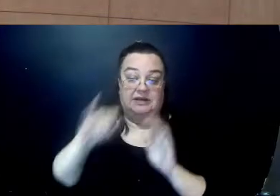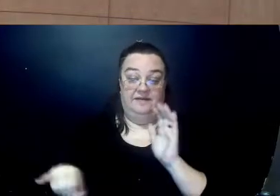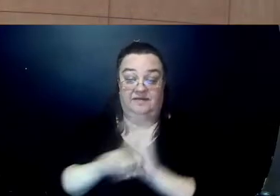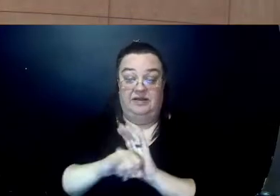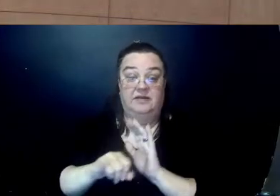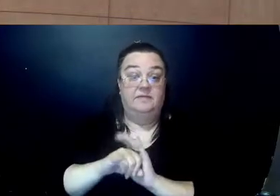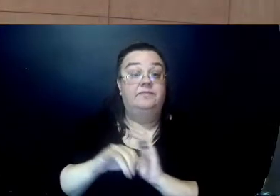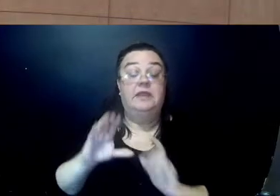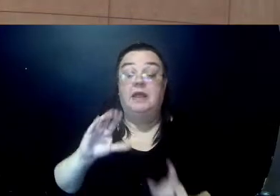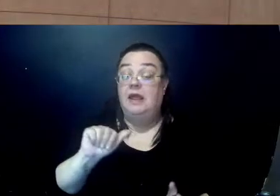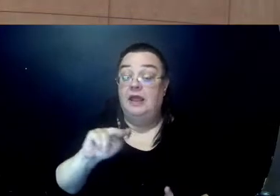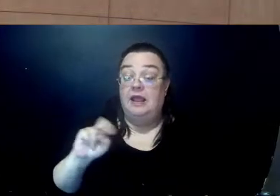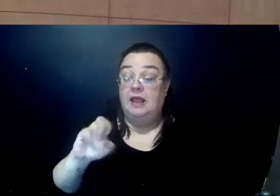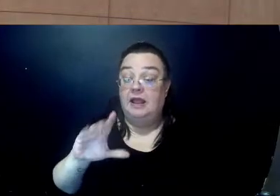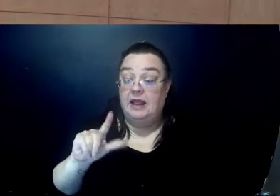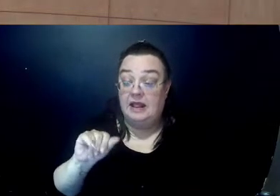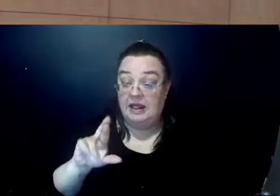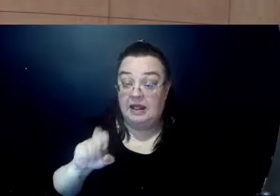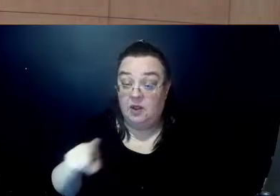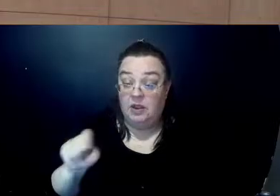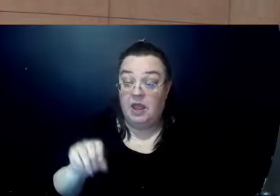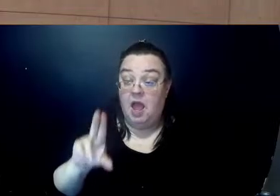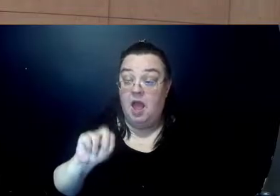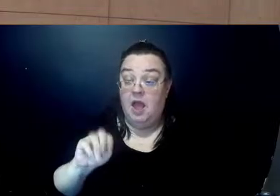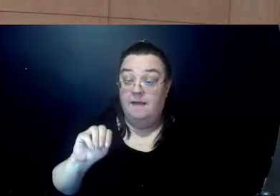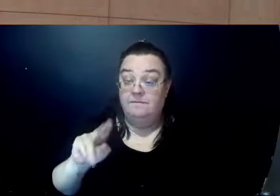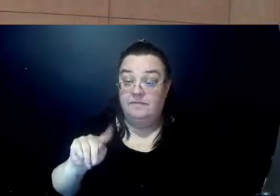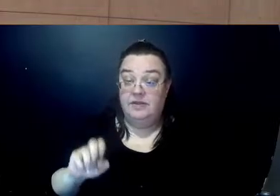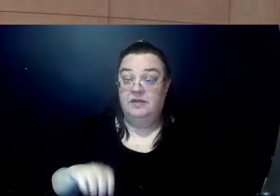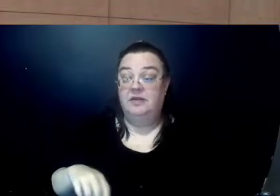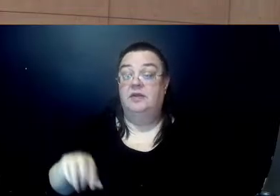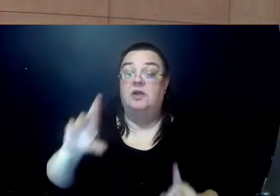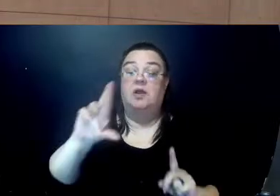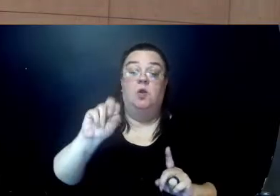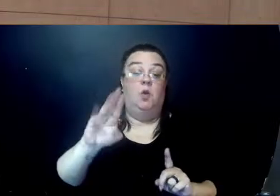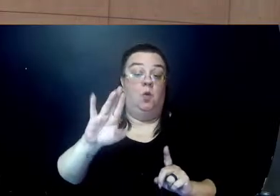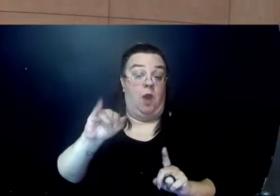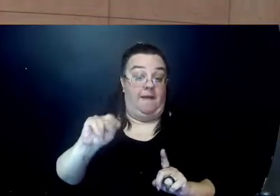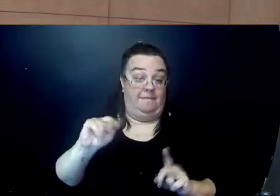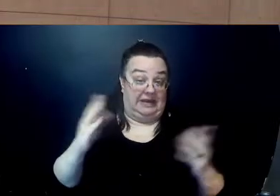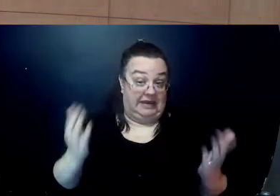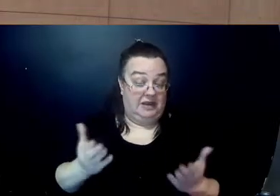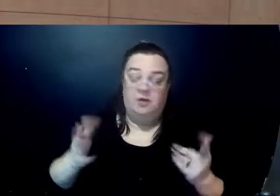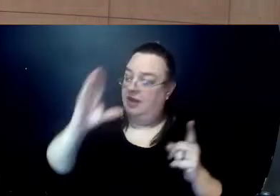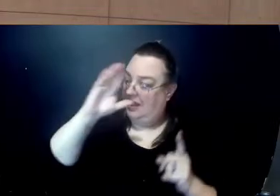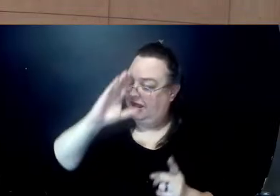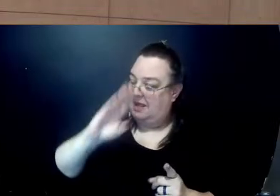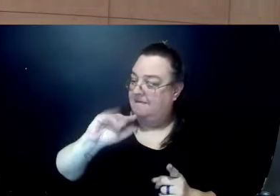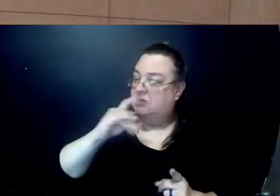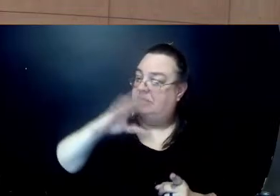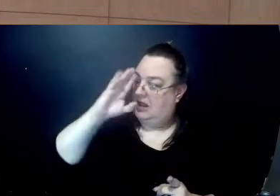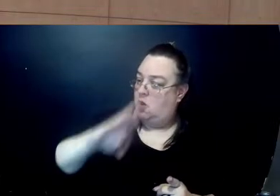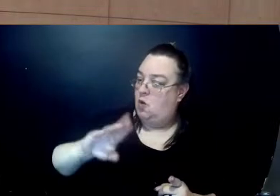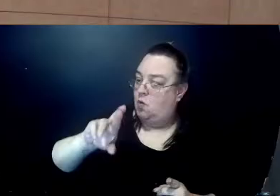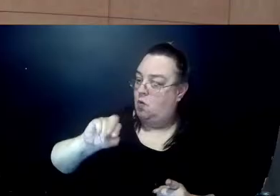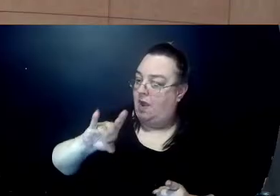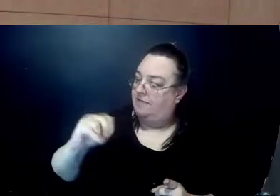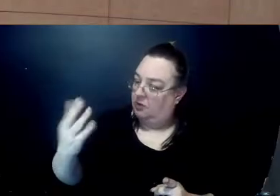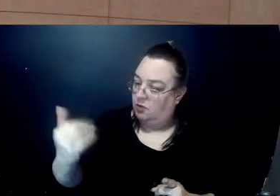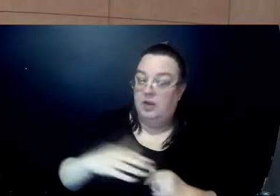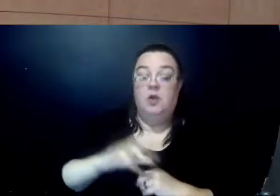Anne Claire, are you able to unmute? Hi, this is Robin. Hi, Robin. Go ahead. Hi.